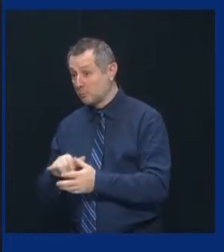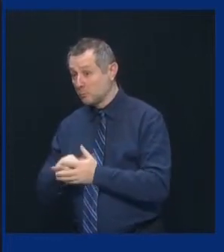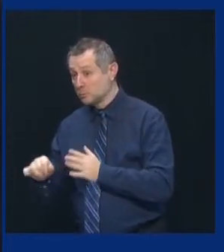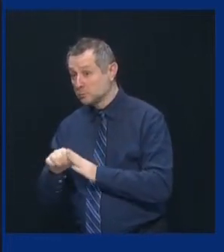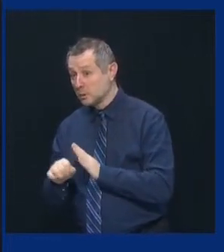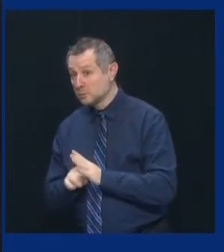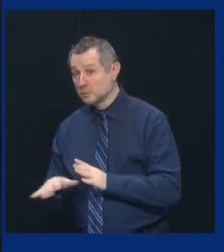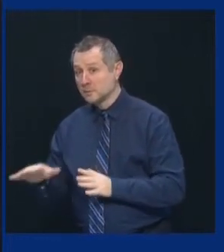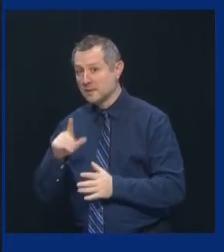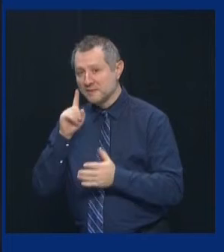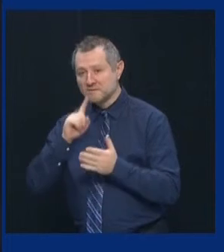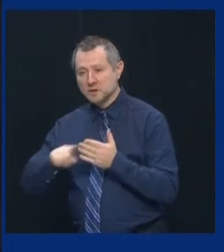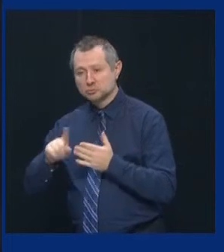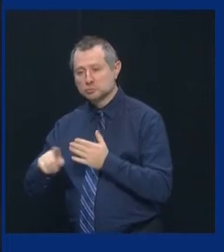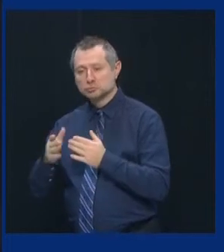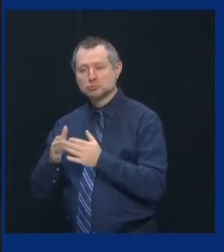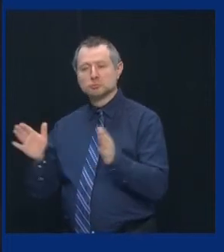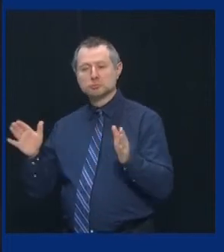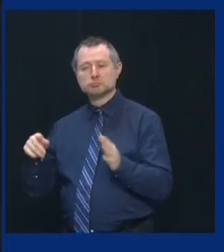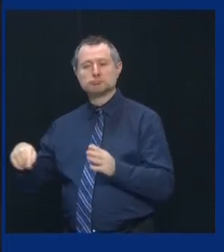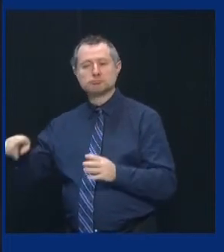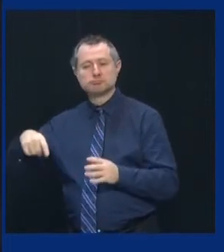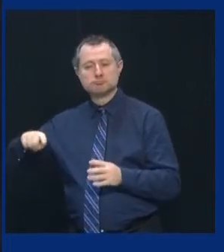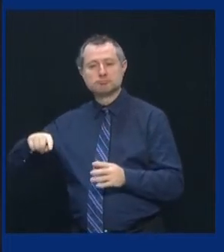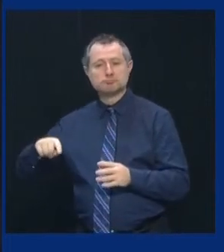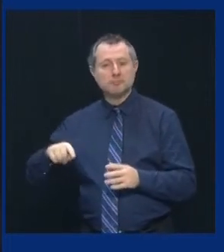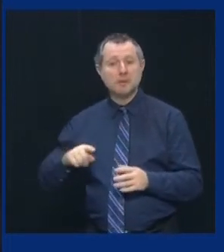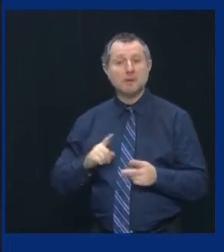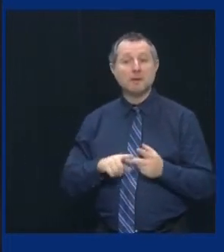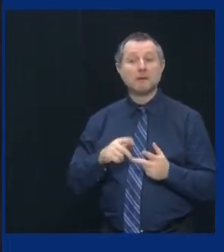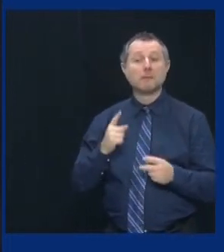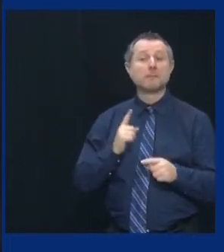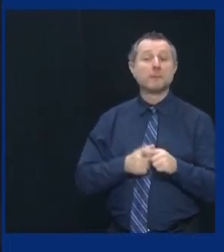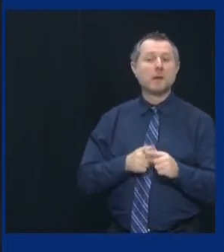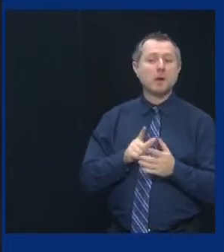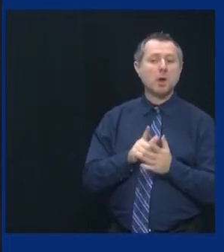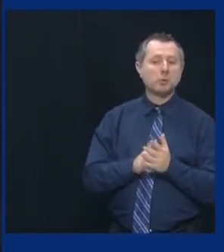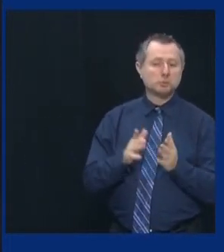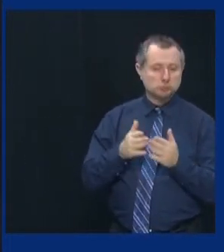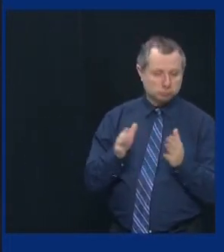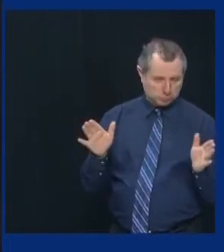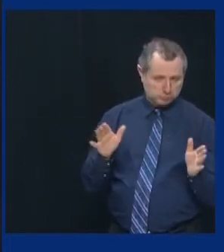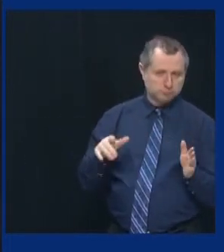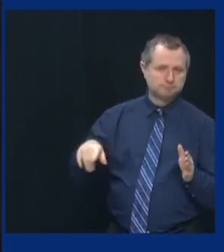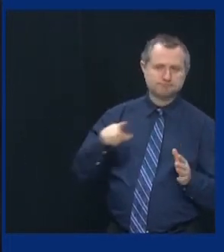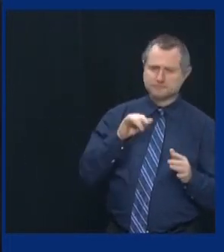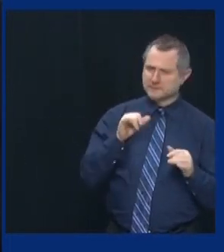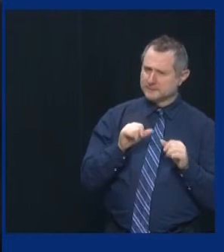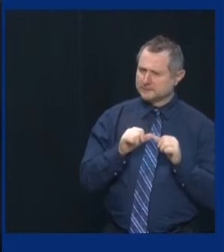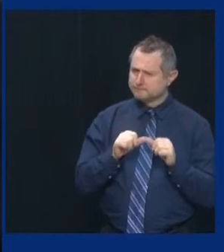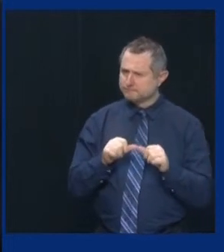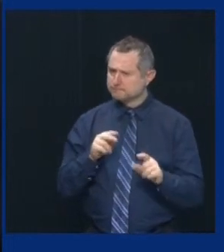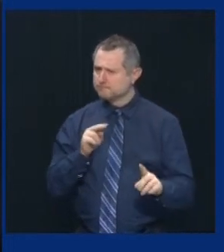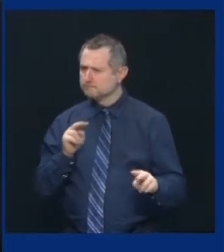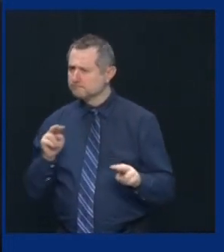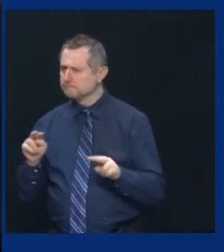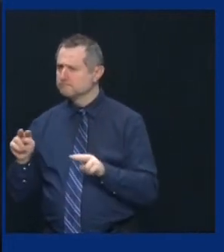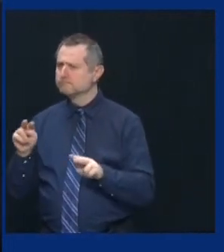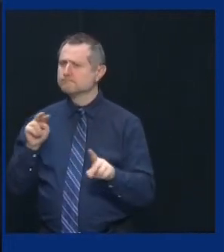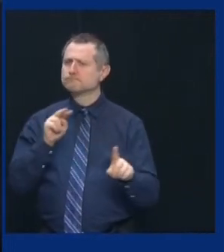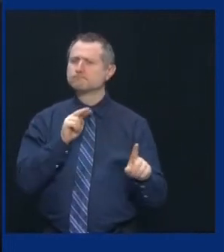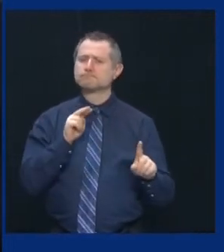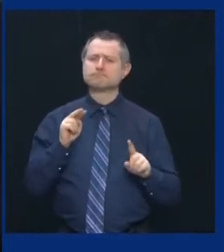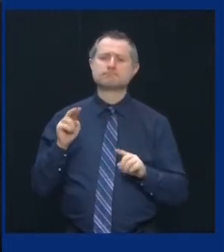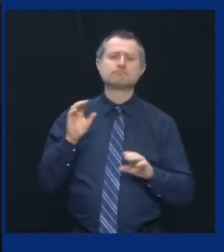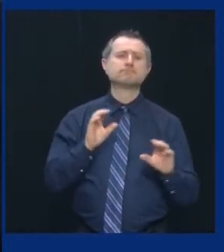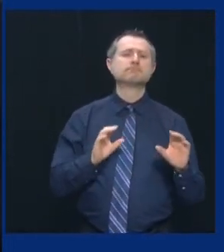is constantly, and the Attorney General's office is constantly looking at organizations and looking